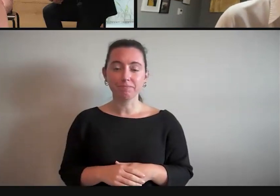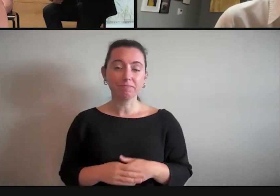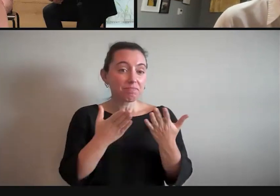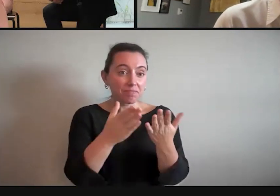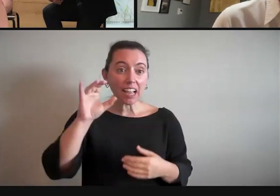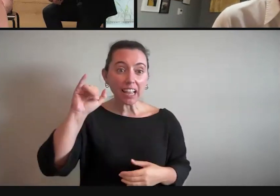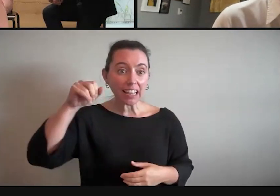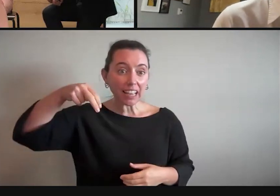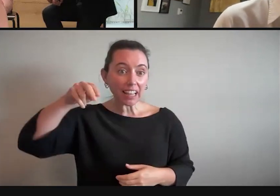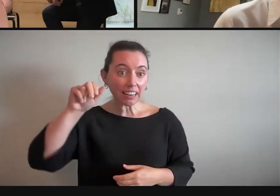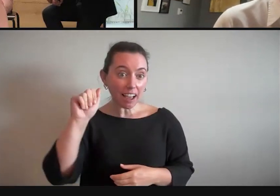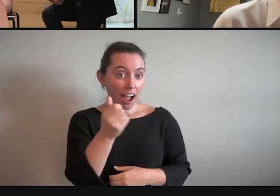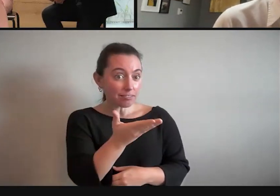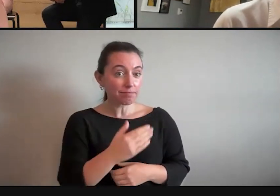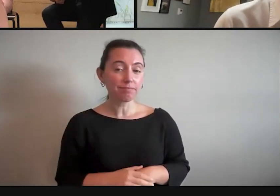start.